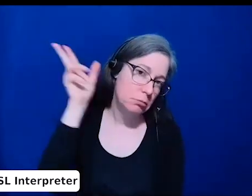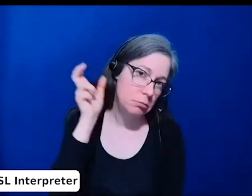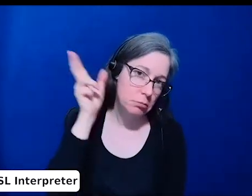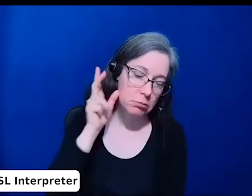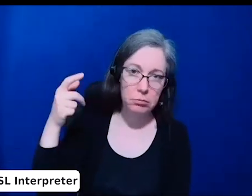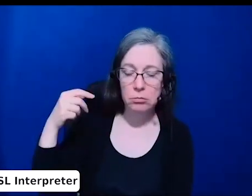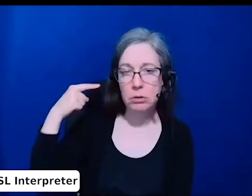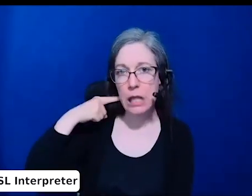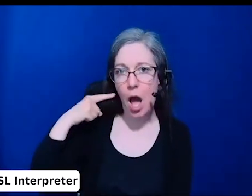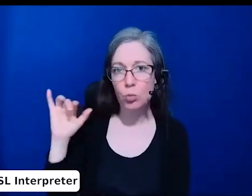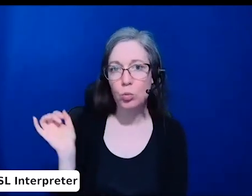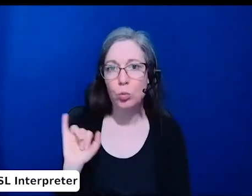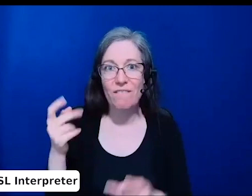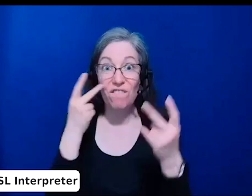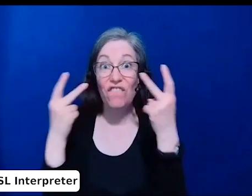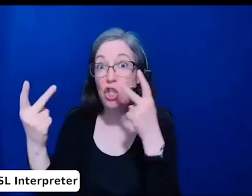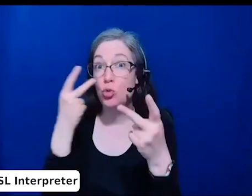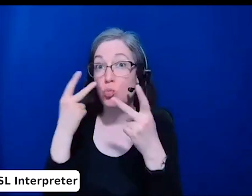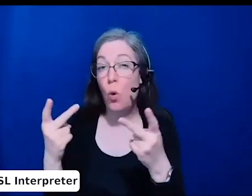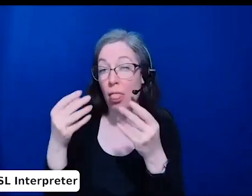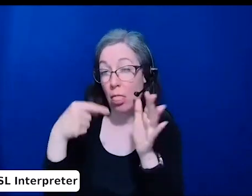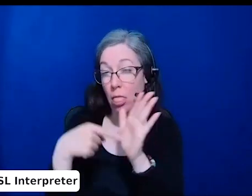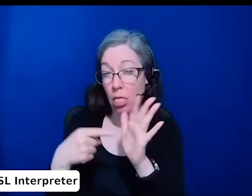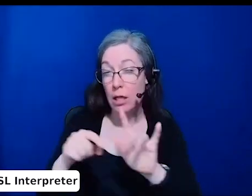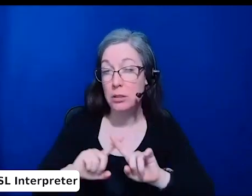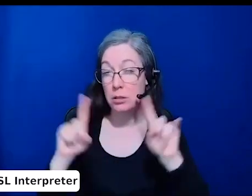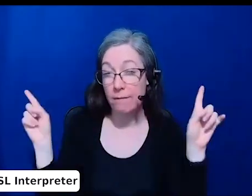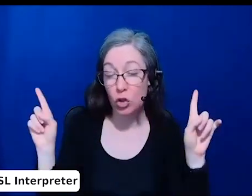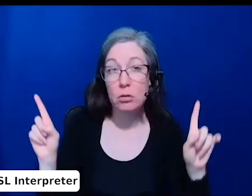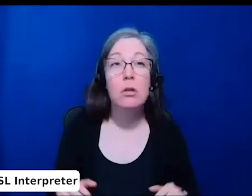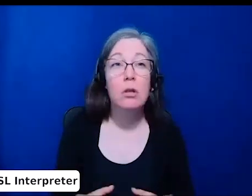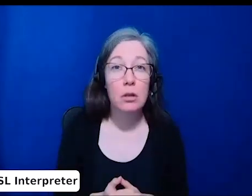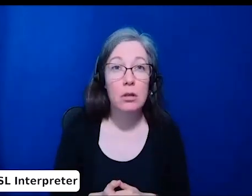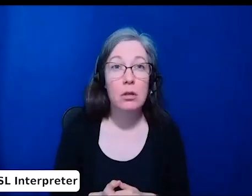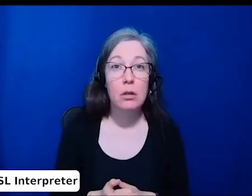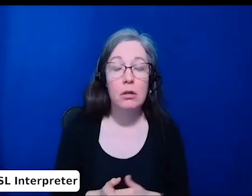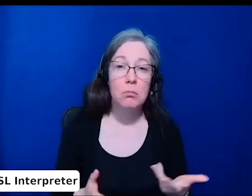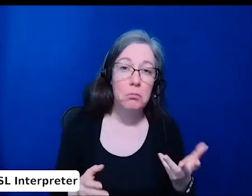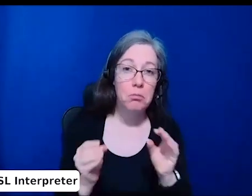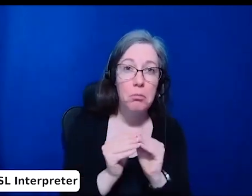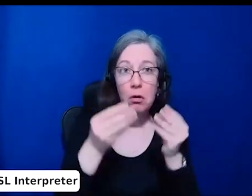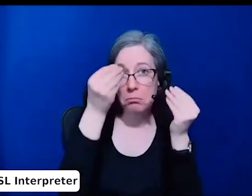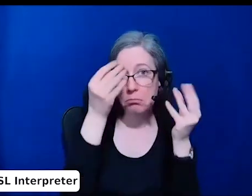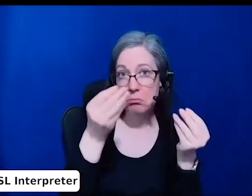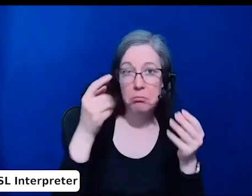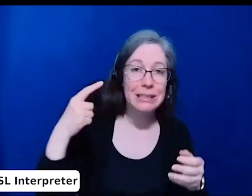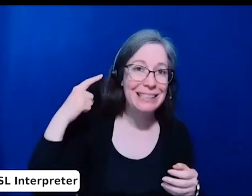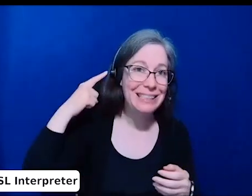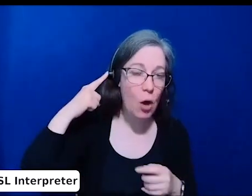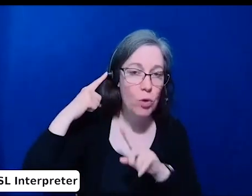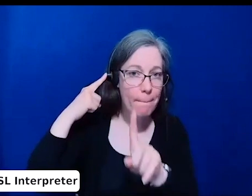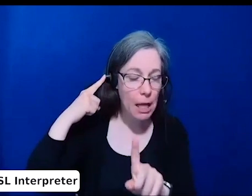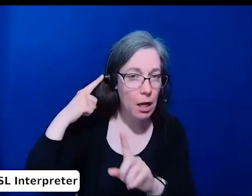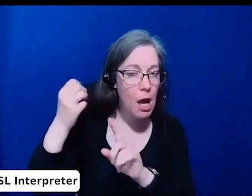there. So this is, as opposed to a visual representation of data, a sound representation of data. Now, what